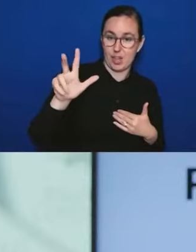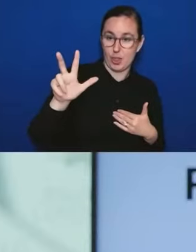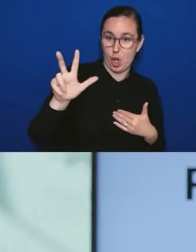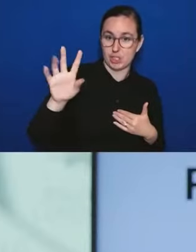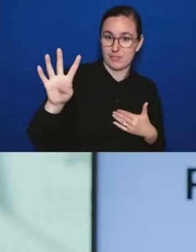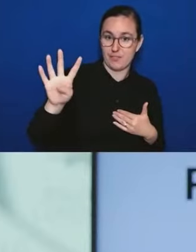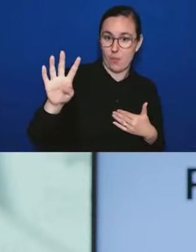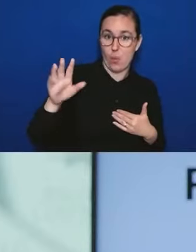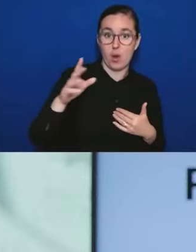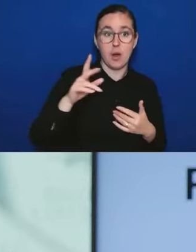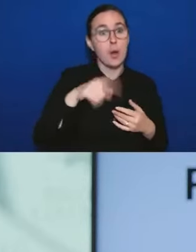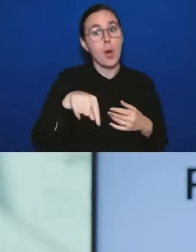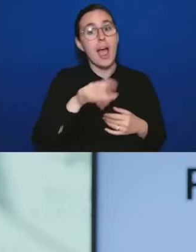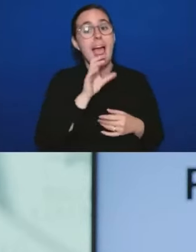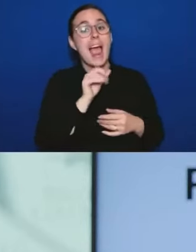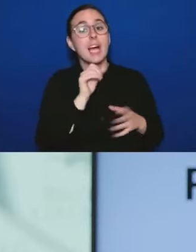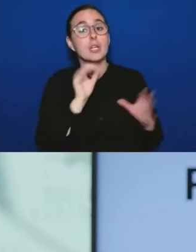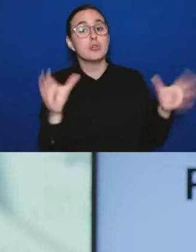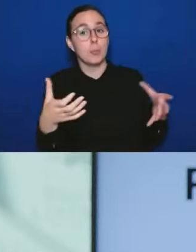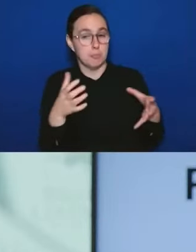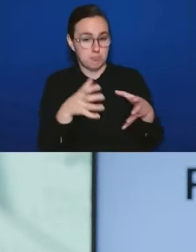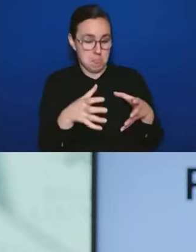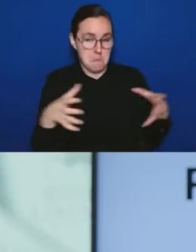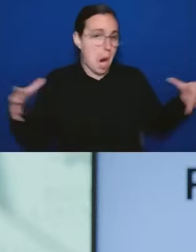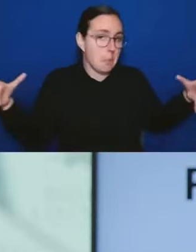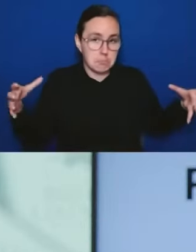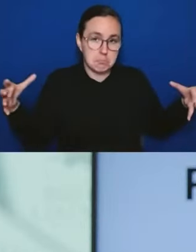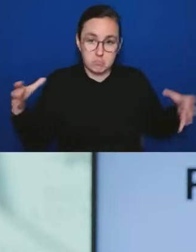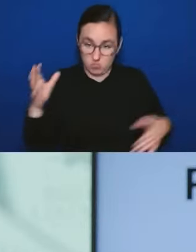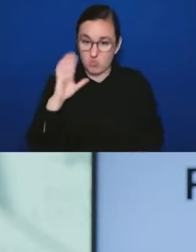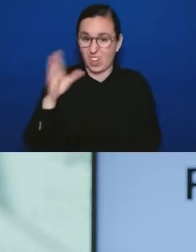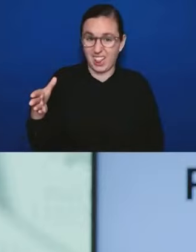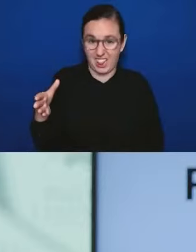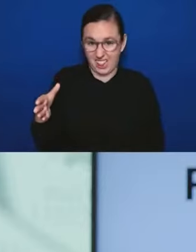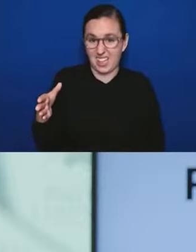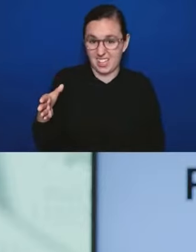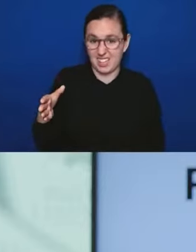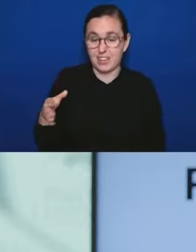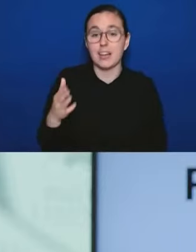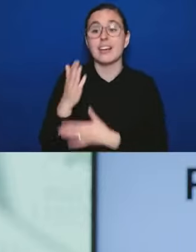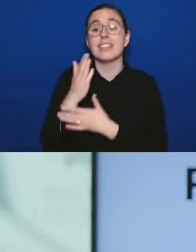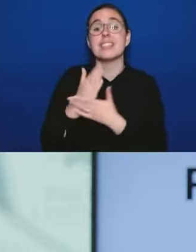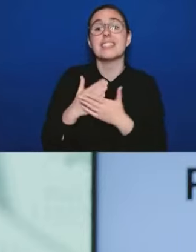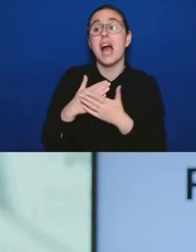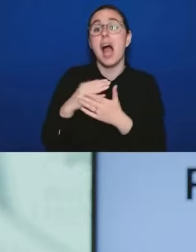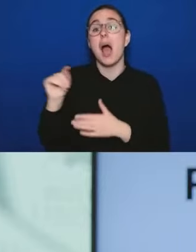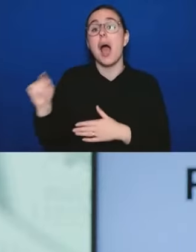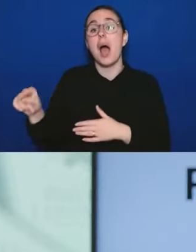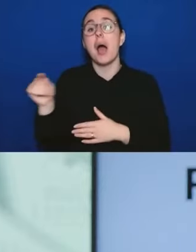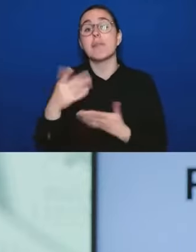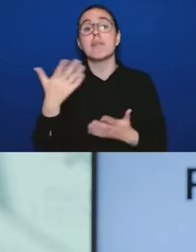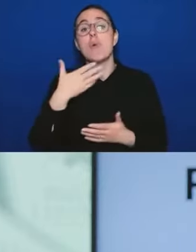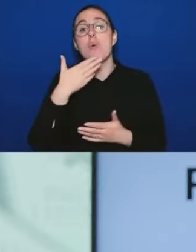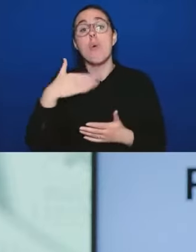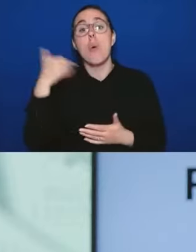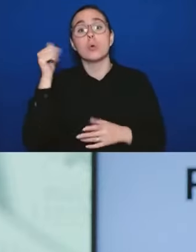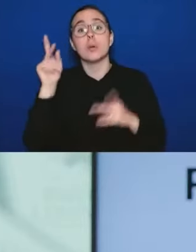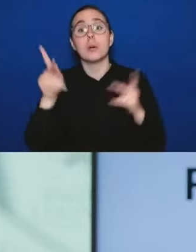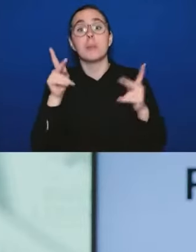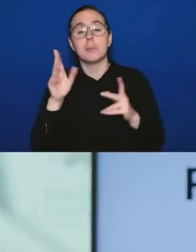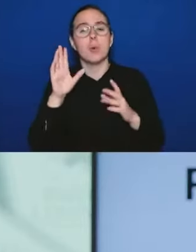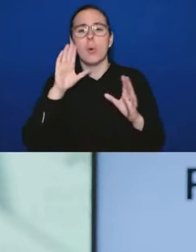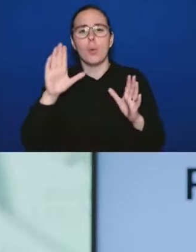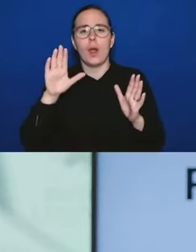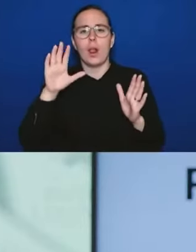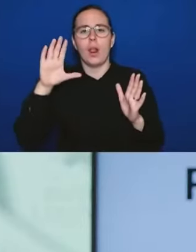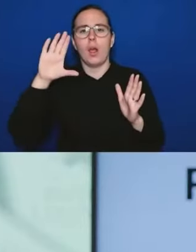decline in the number of older people in the period after that, in BC that will continue